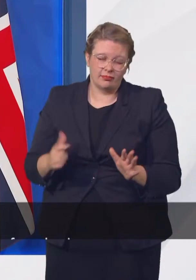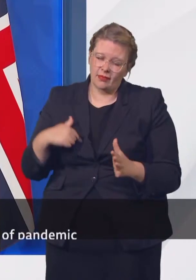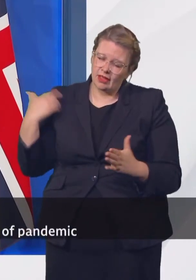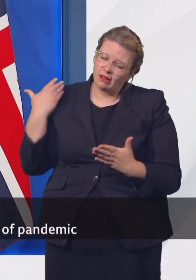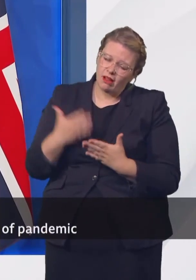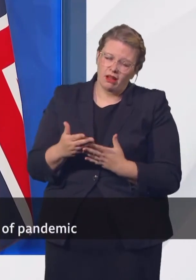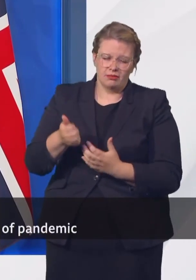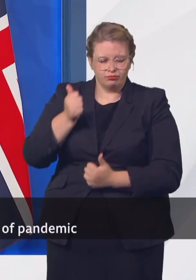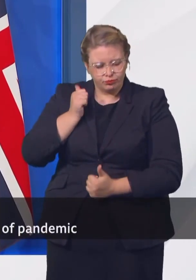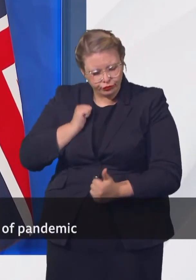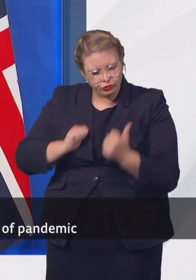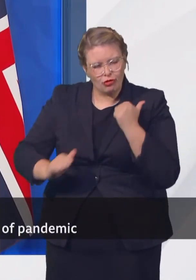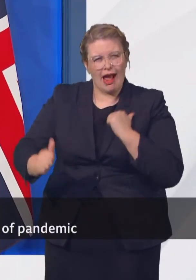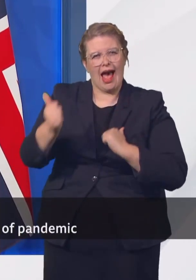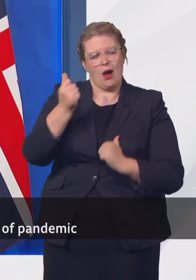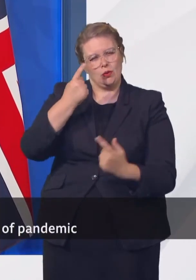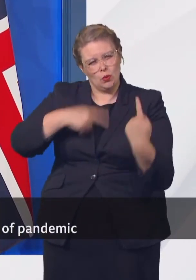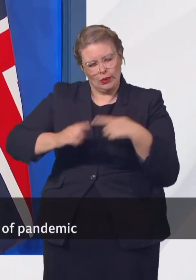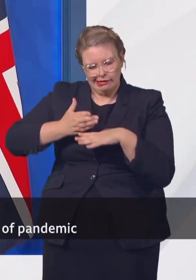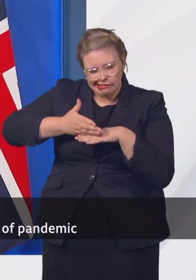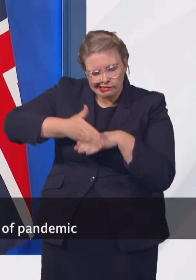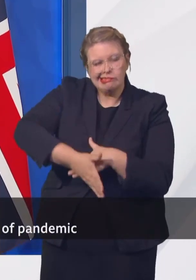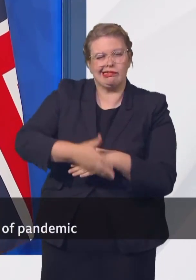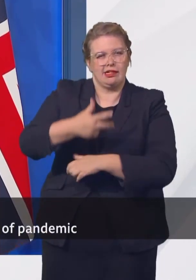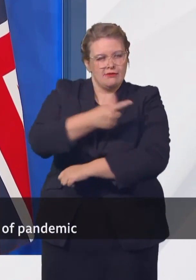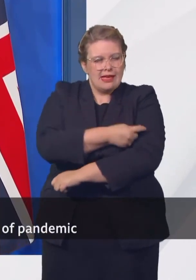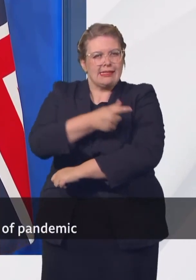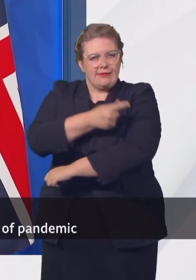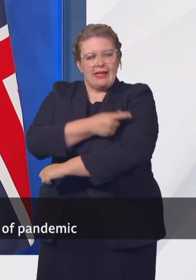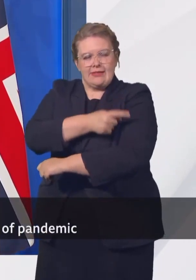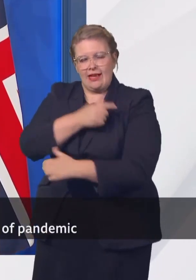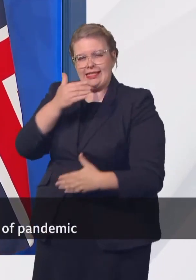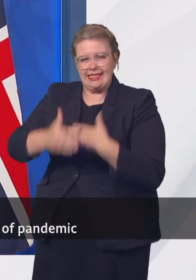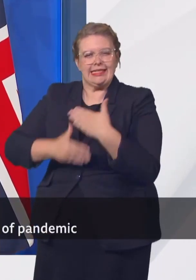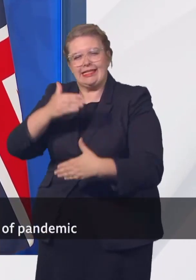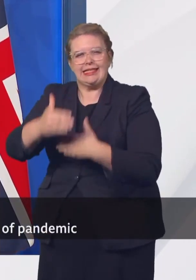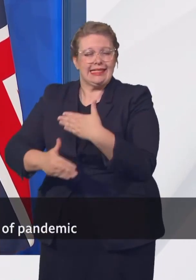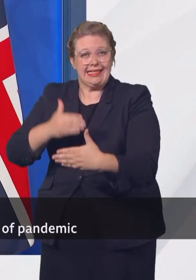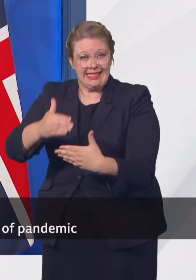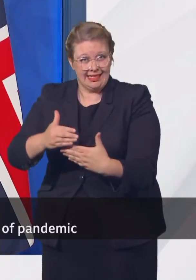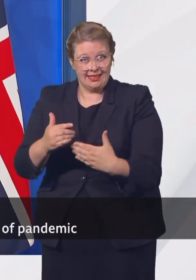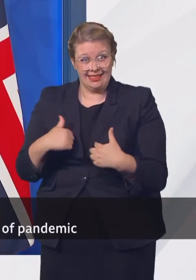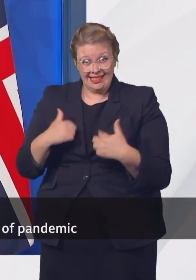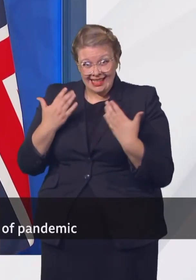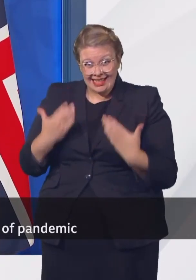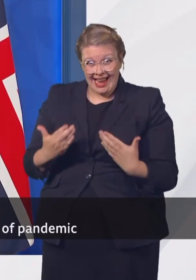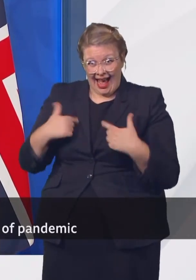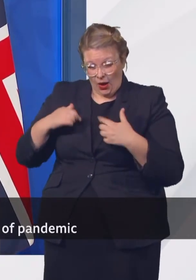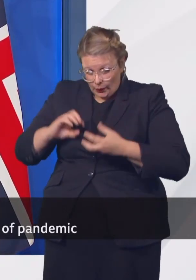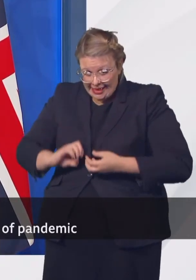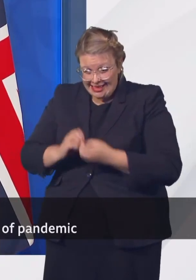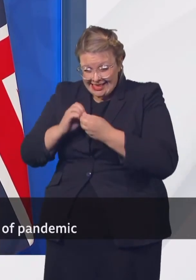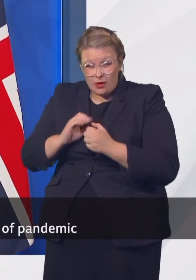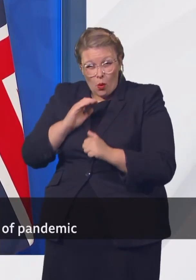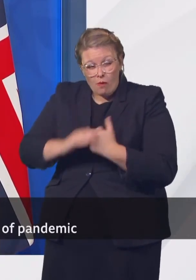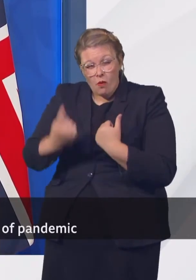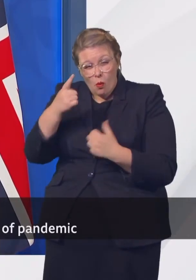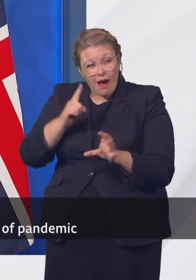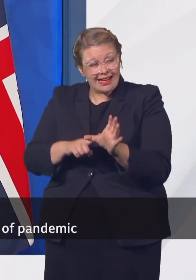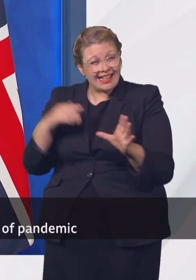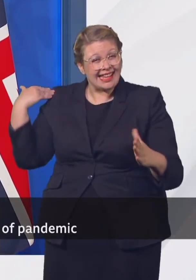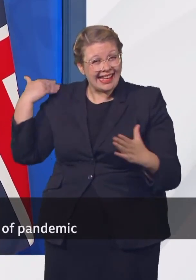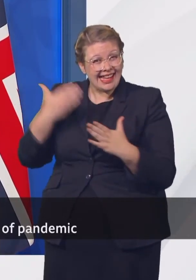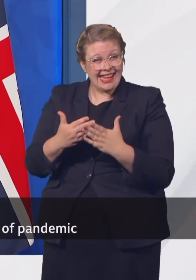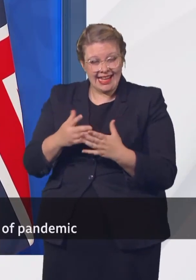done. We have been working on the vaccine program for more than a year now. There's a massive team to